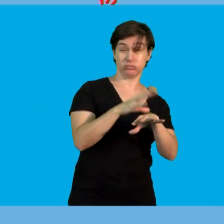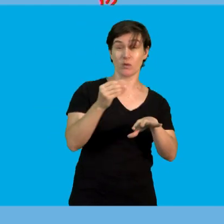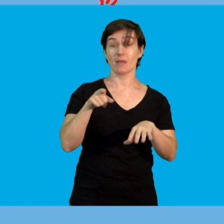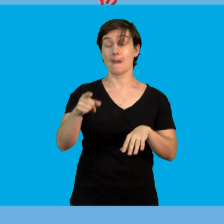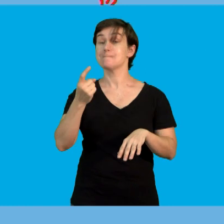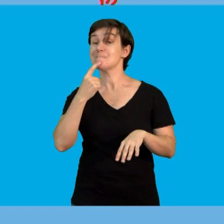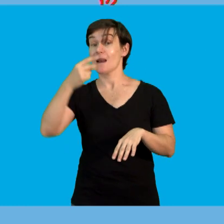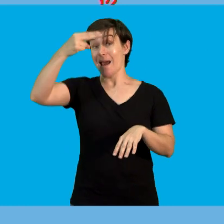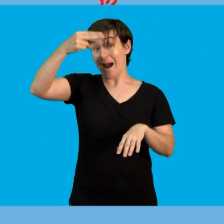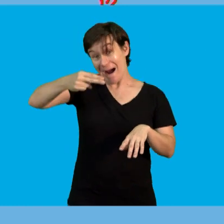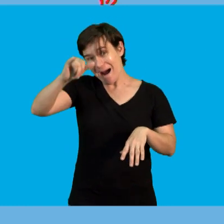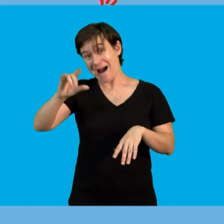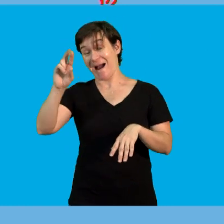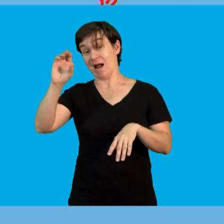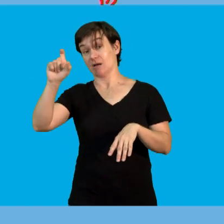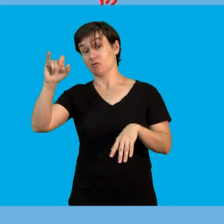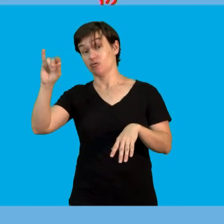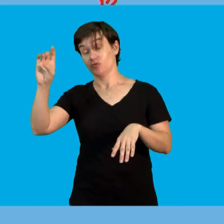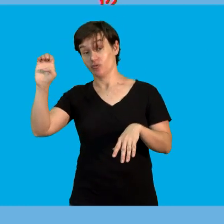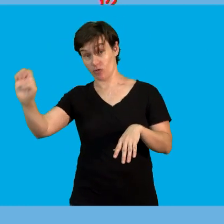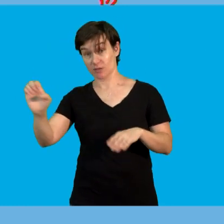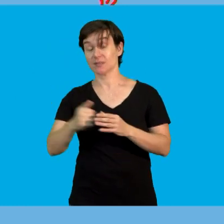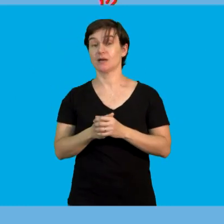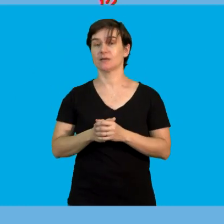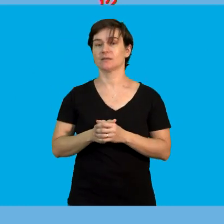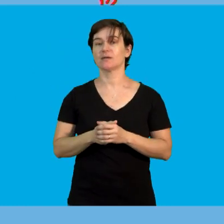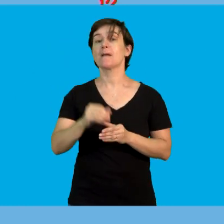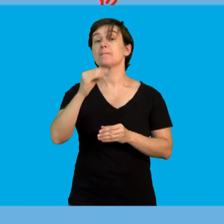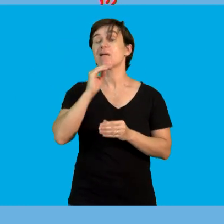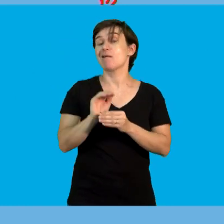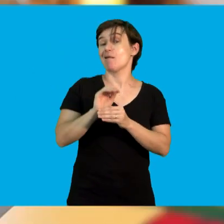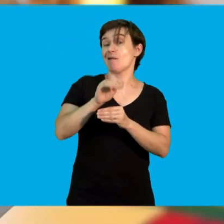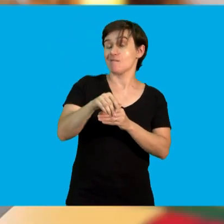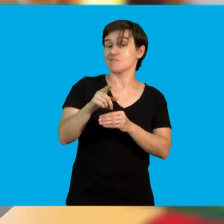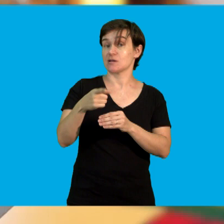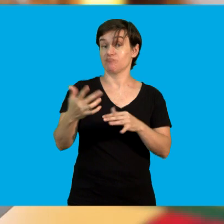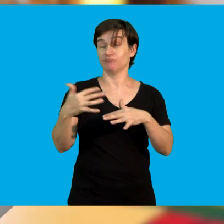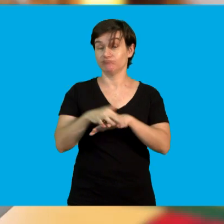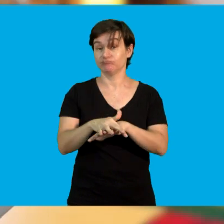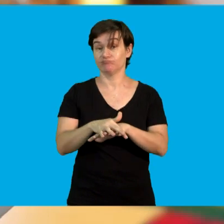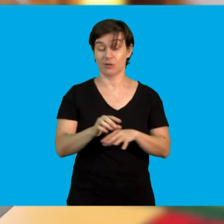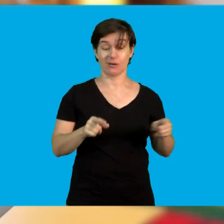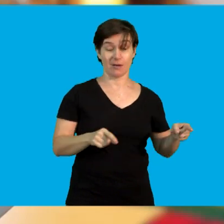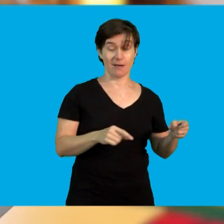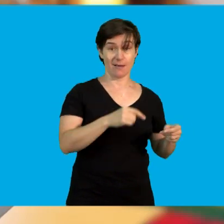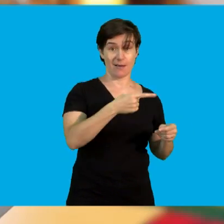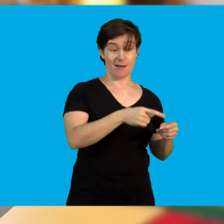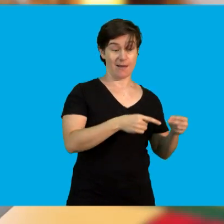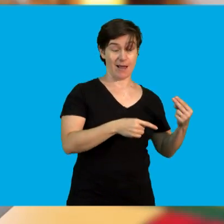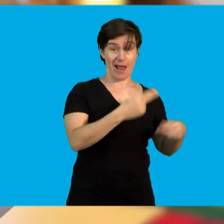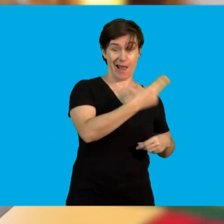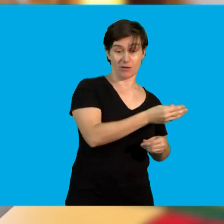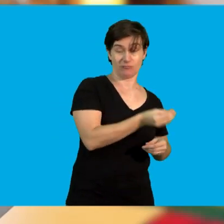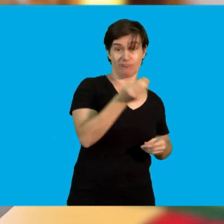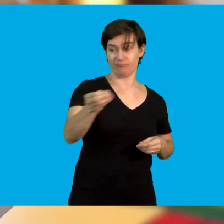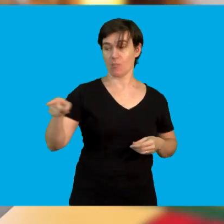then the H part of the acid is going to be donated to the metal hydroxide. Then the metal hydroxide will also donate